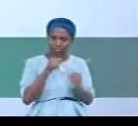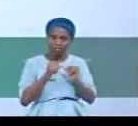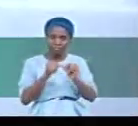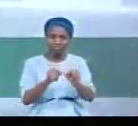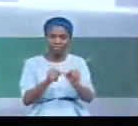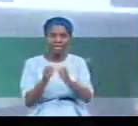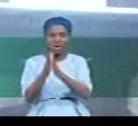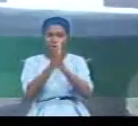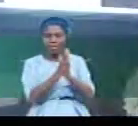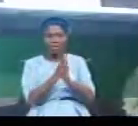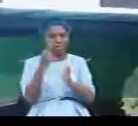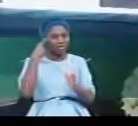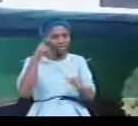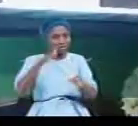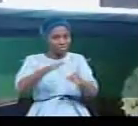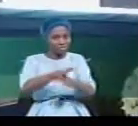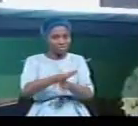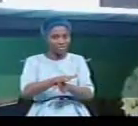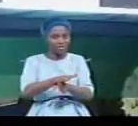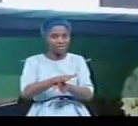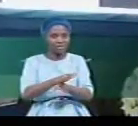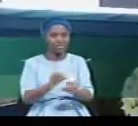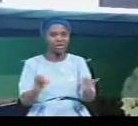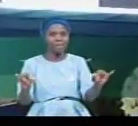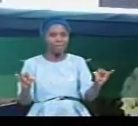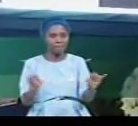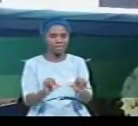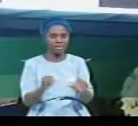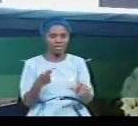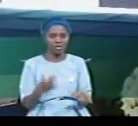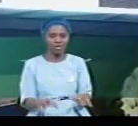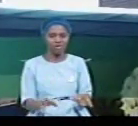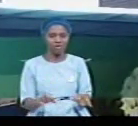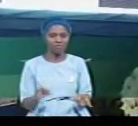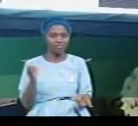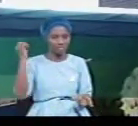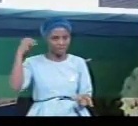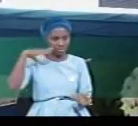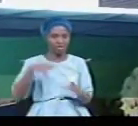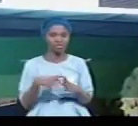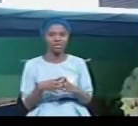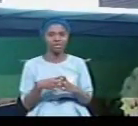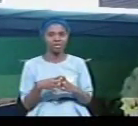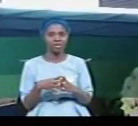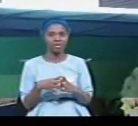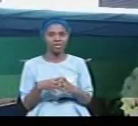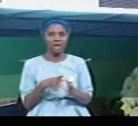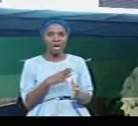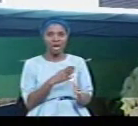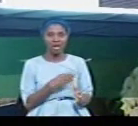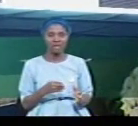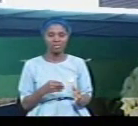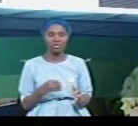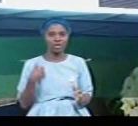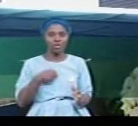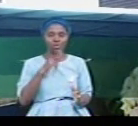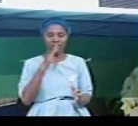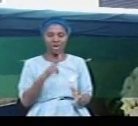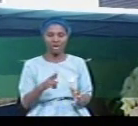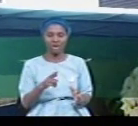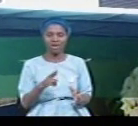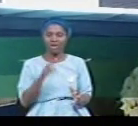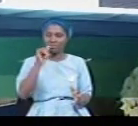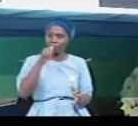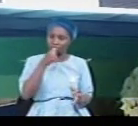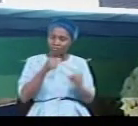of grace. Sufficient measure of grace. And we're importunate as we're